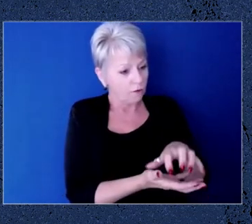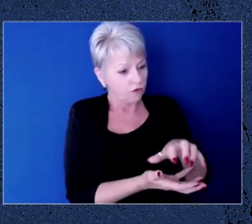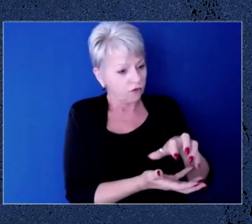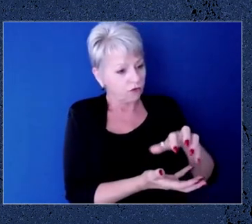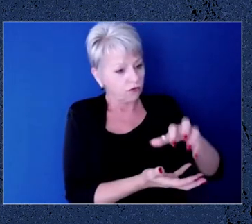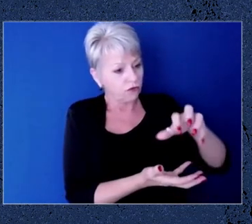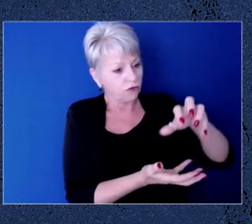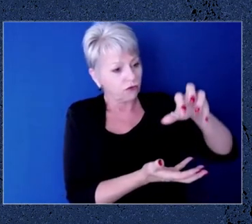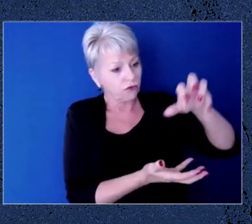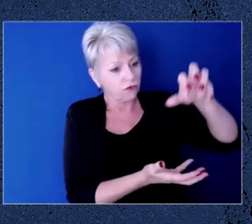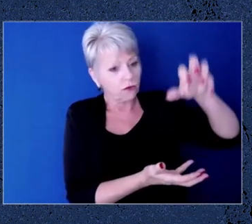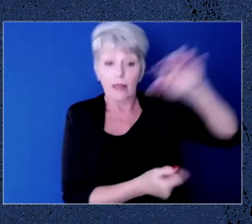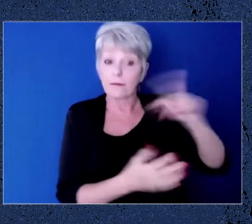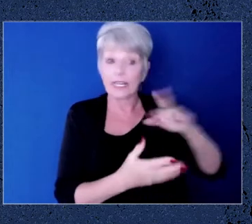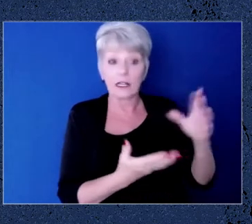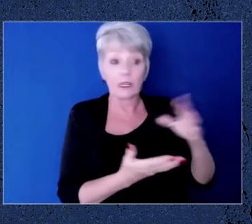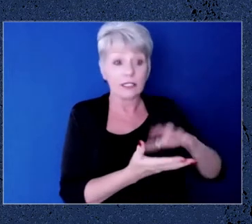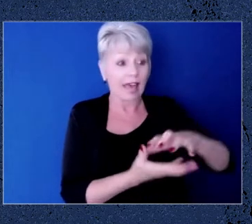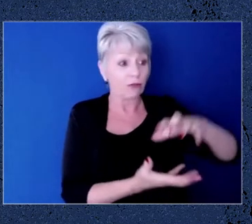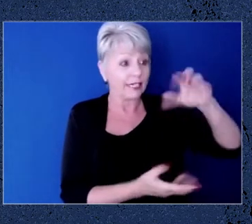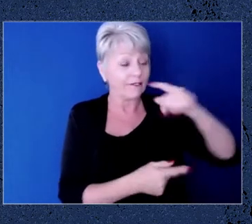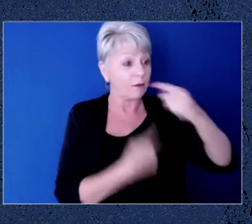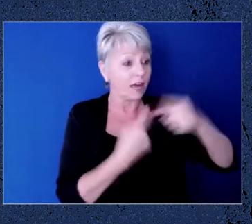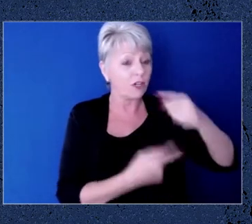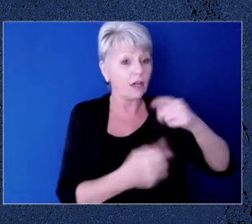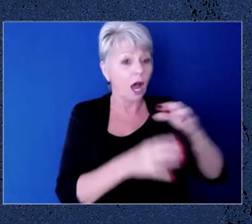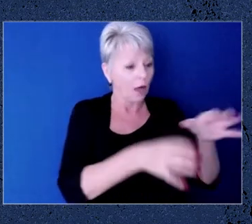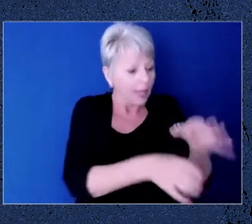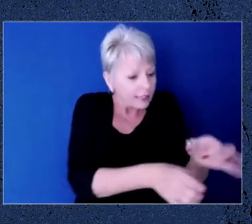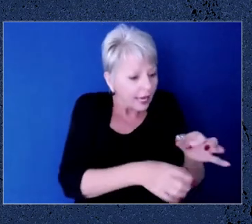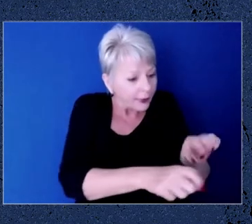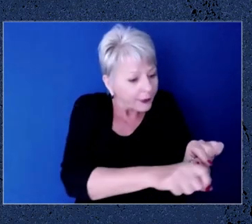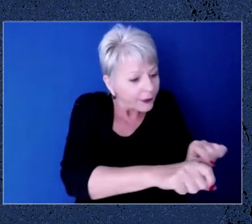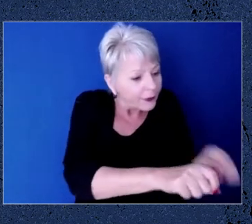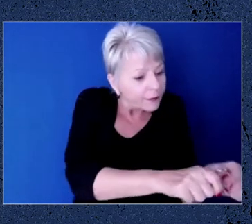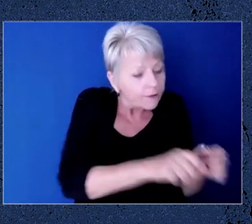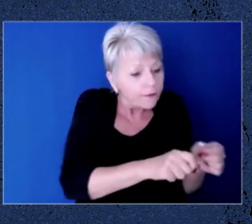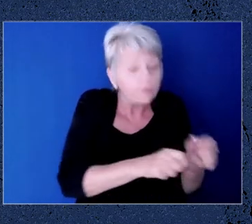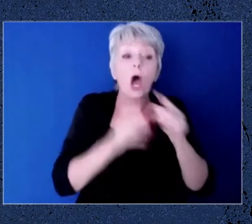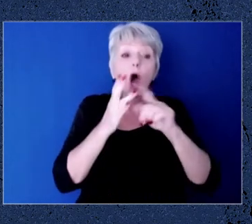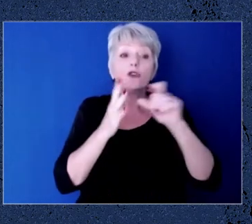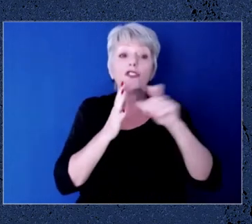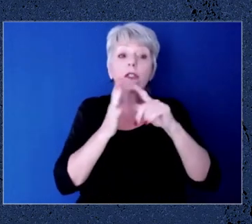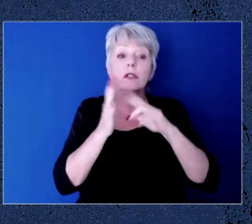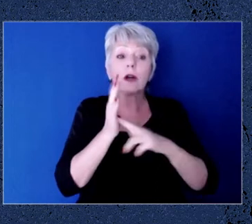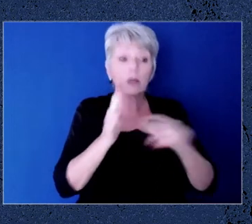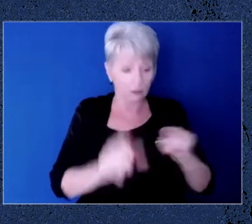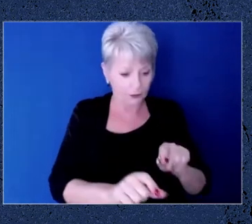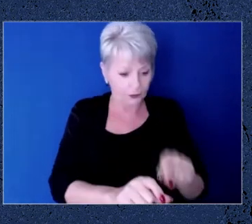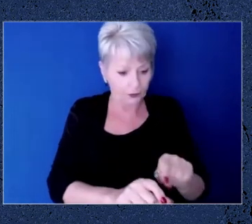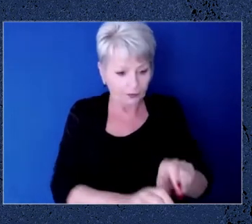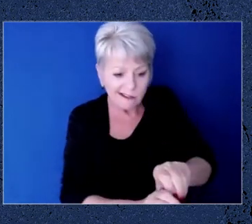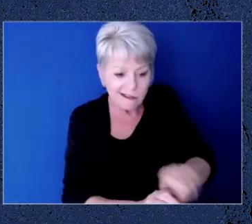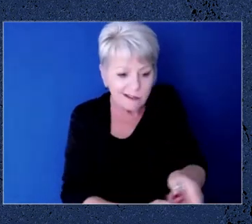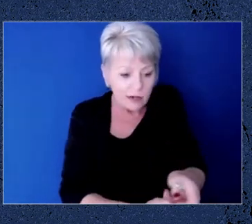accumulating information. I'll extract those, so take a core of sediment. You may have seen ocean cores and other things that people